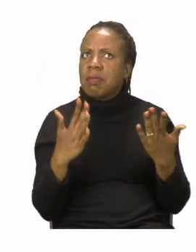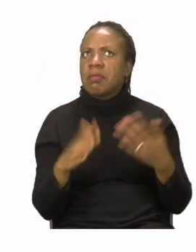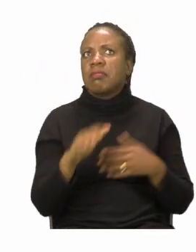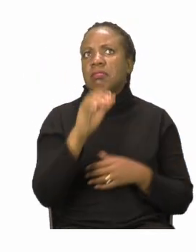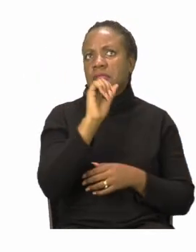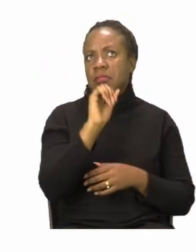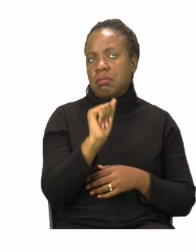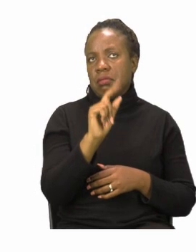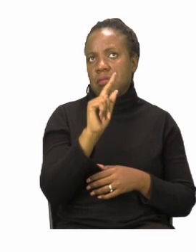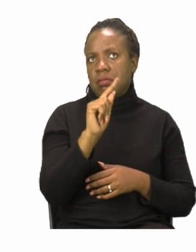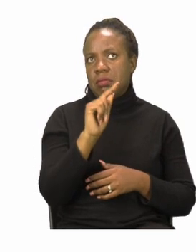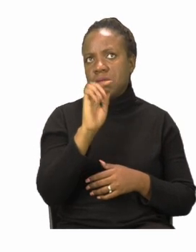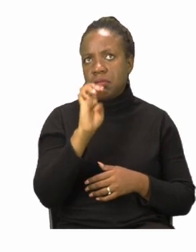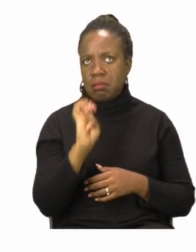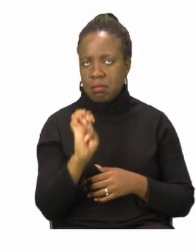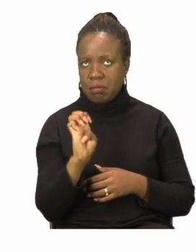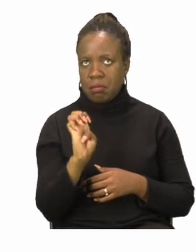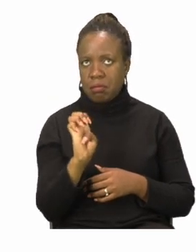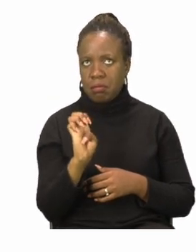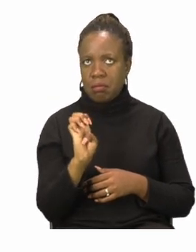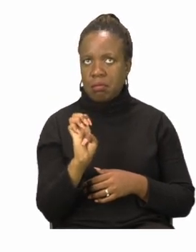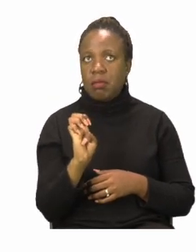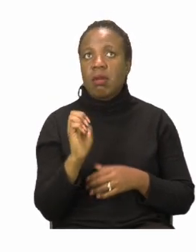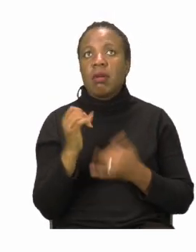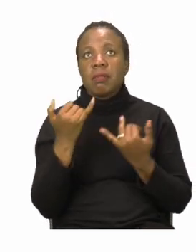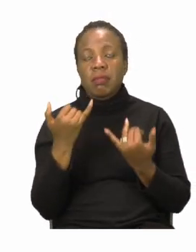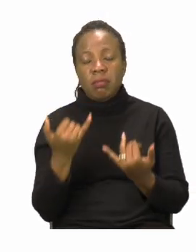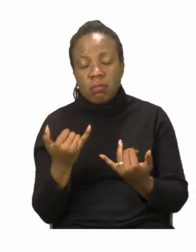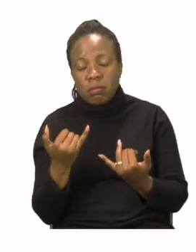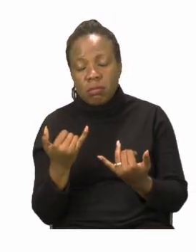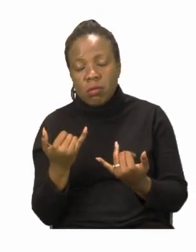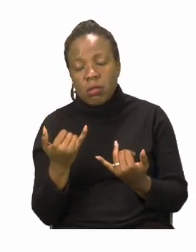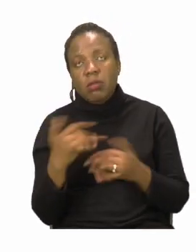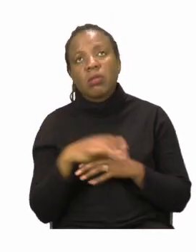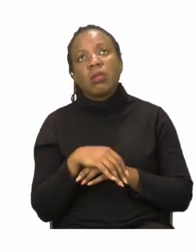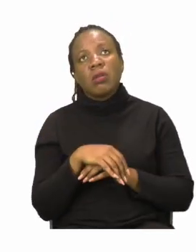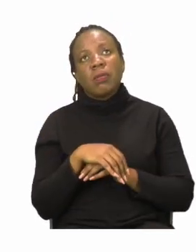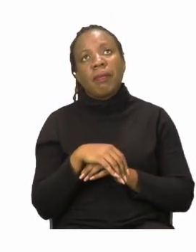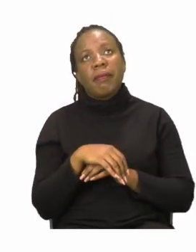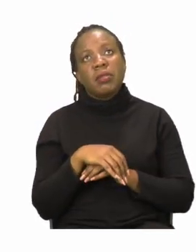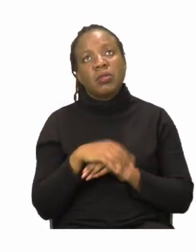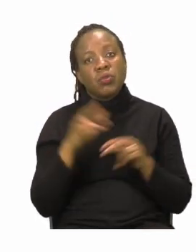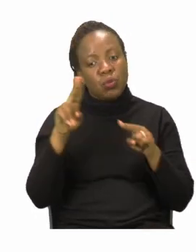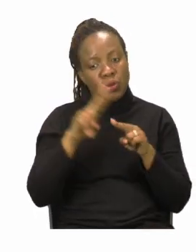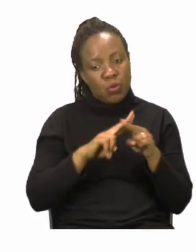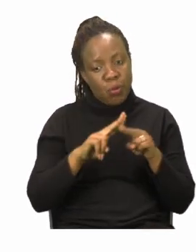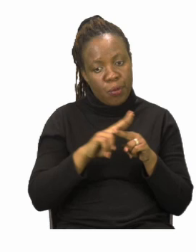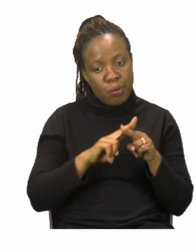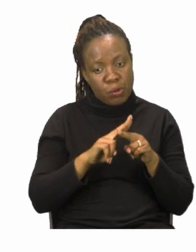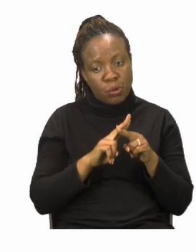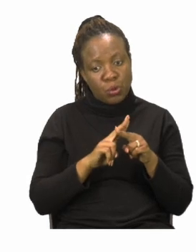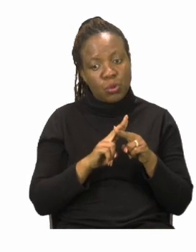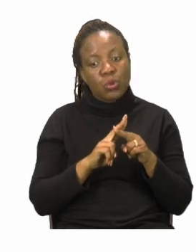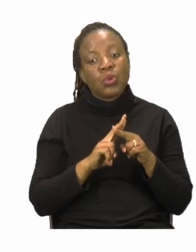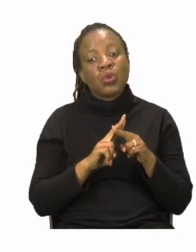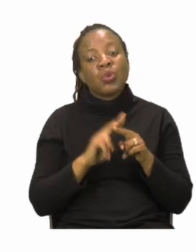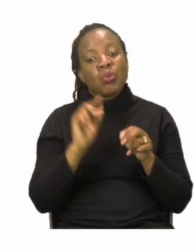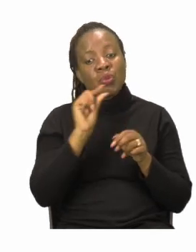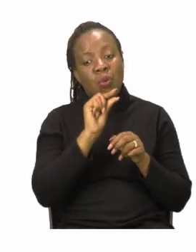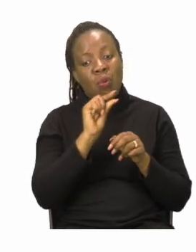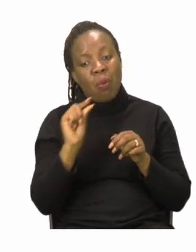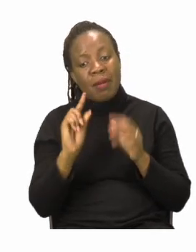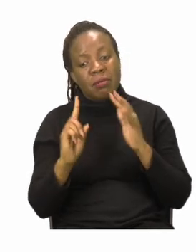is ate. Okay, now we have to take the word ate and we have to make